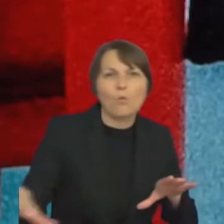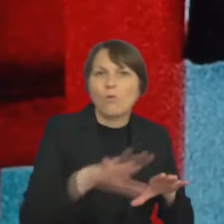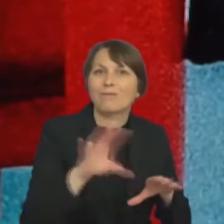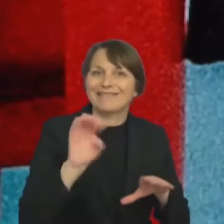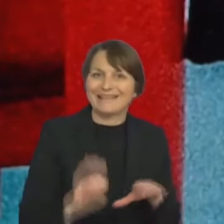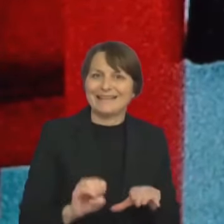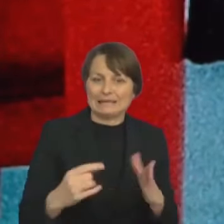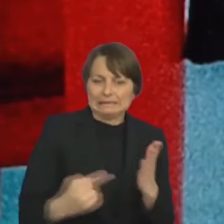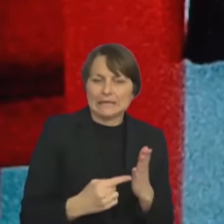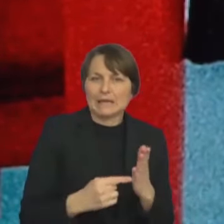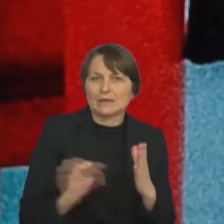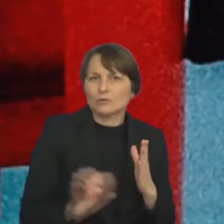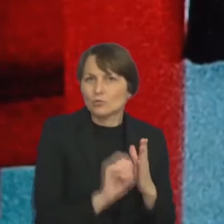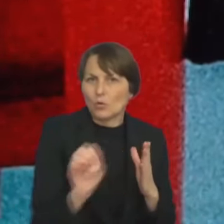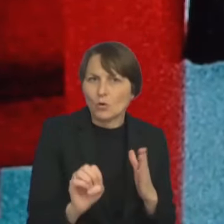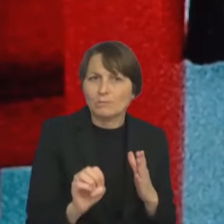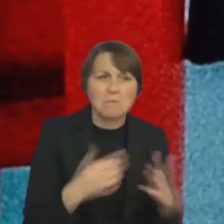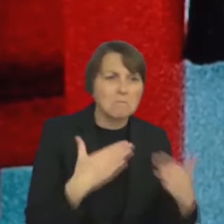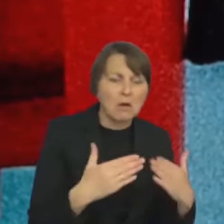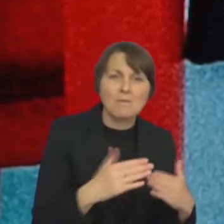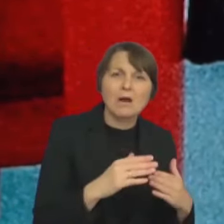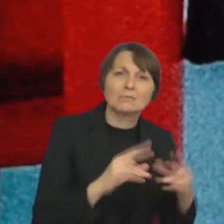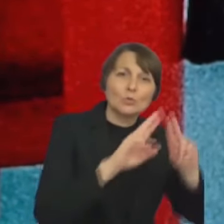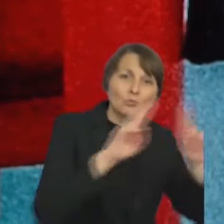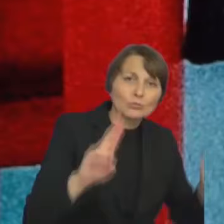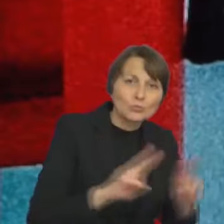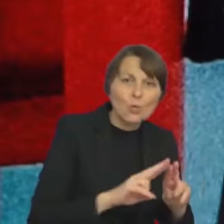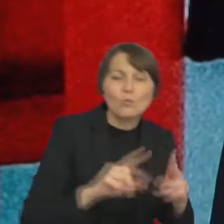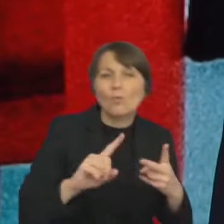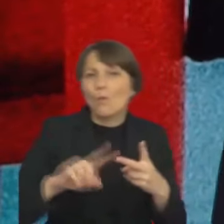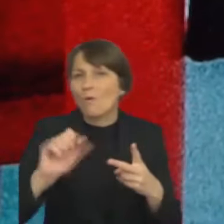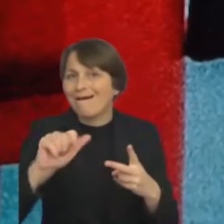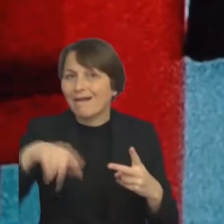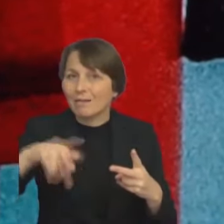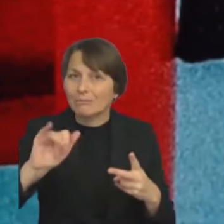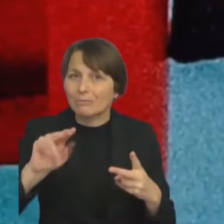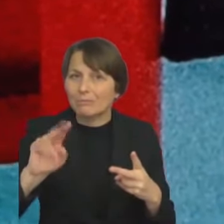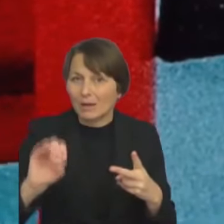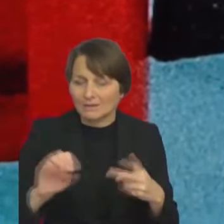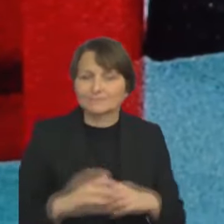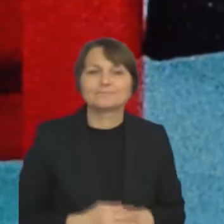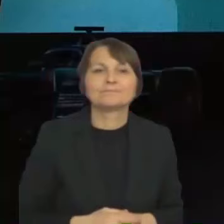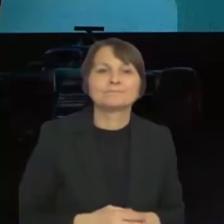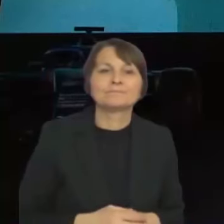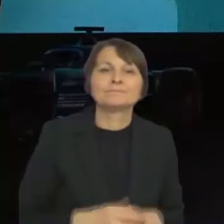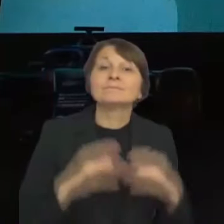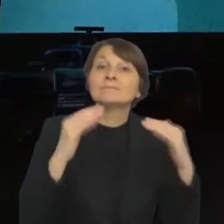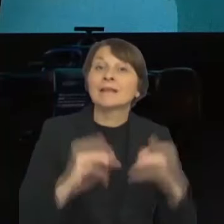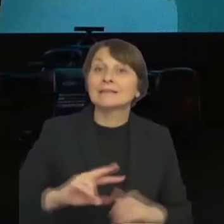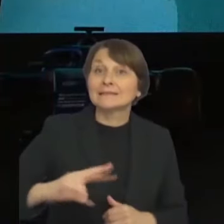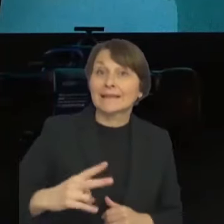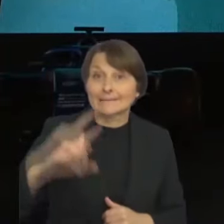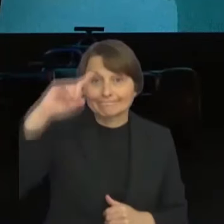whether it's Renault, Dacia, or Alpine. Our second innovation is what we call the rescue code. If there is a